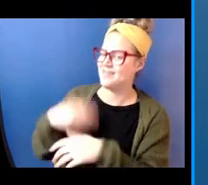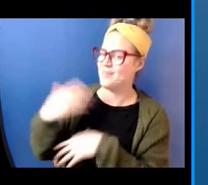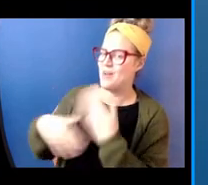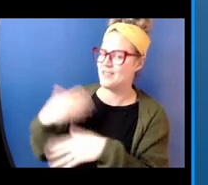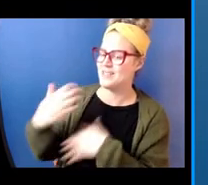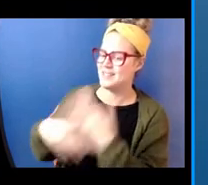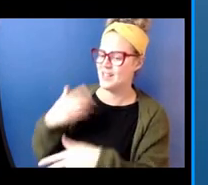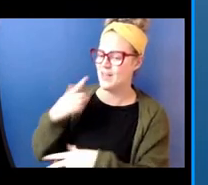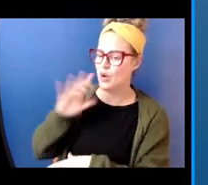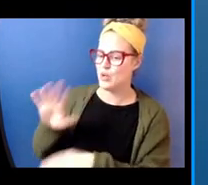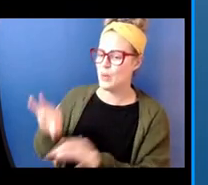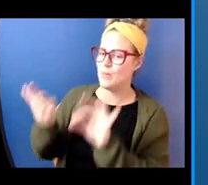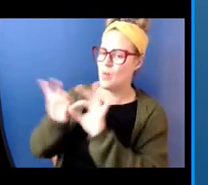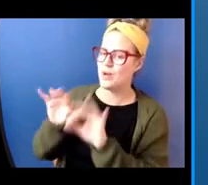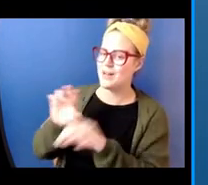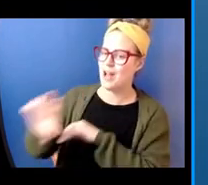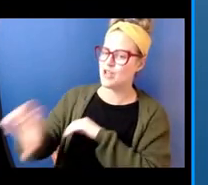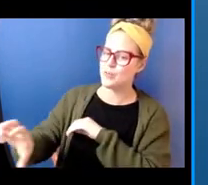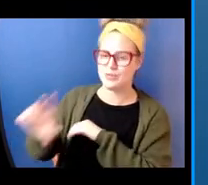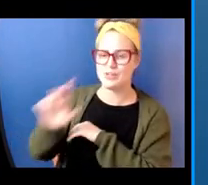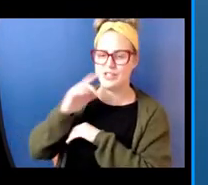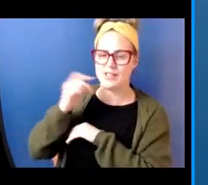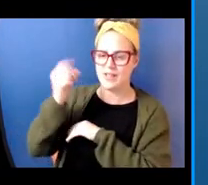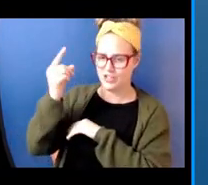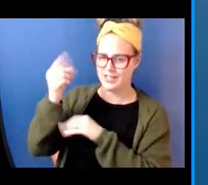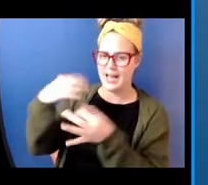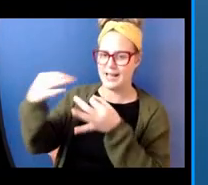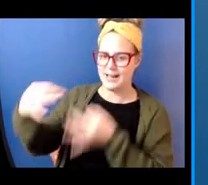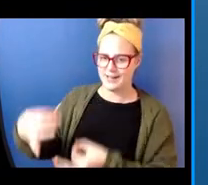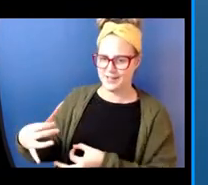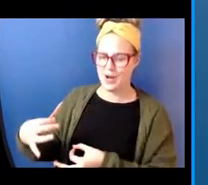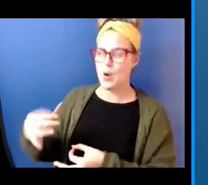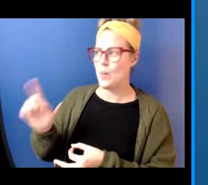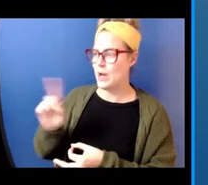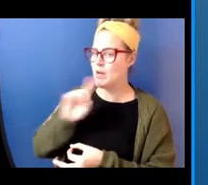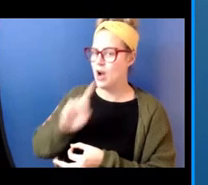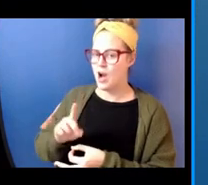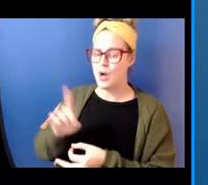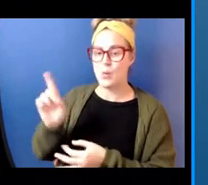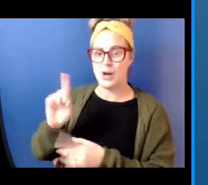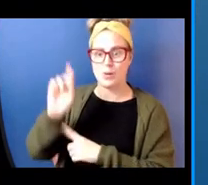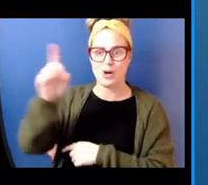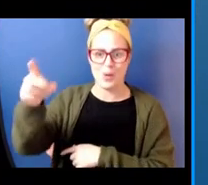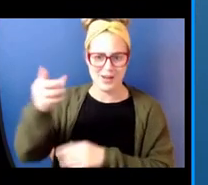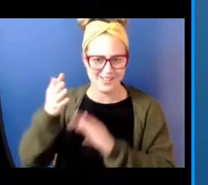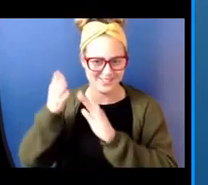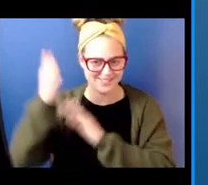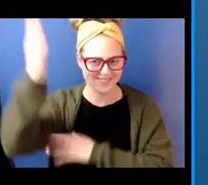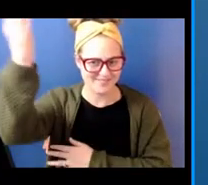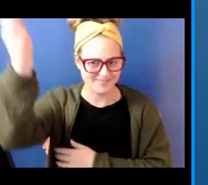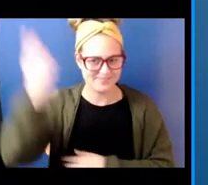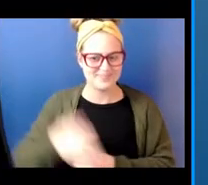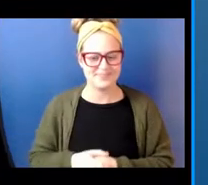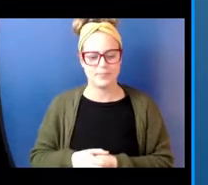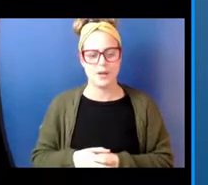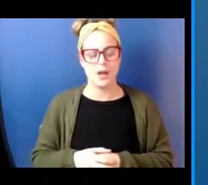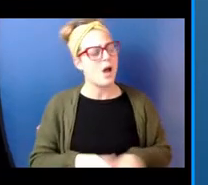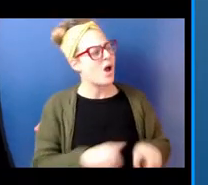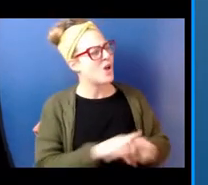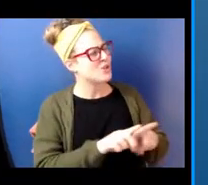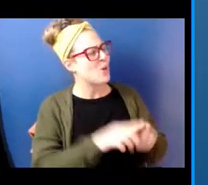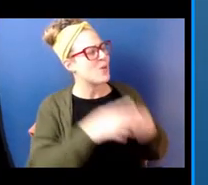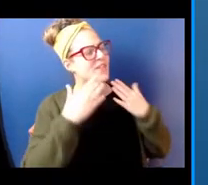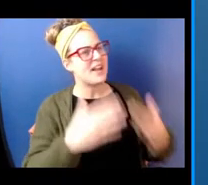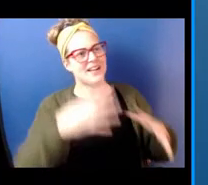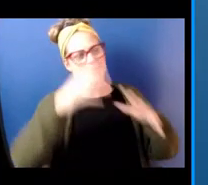your important contributions to our understanding of where we are and where we're going so and I think we should also thank the president of the